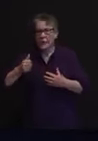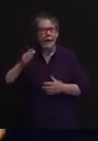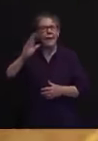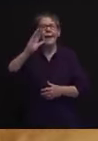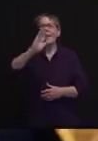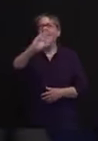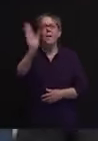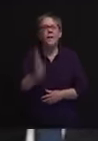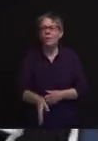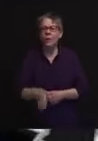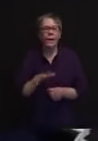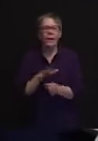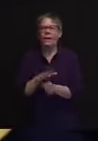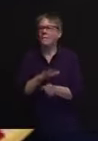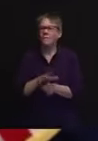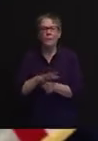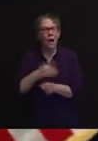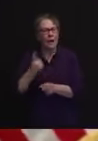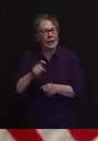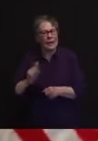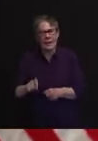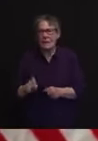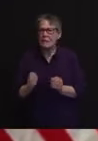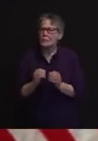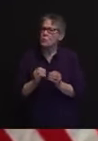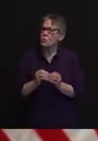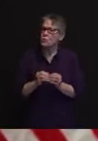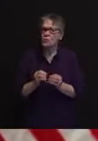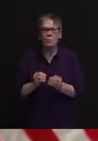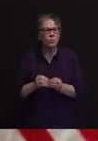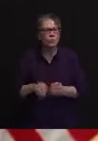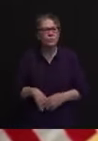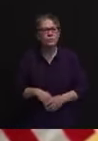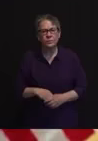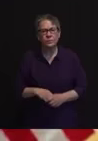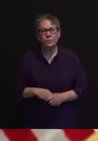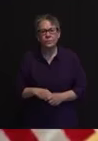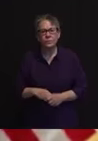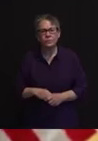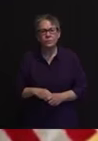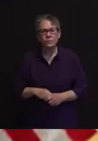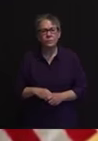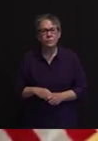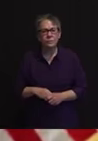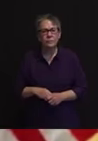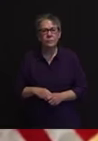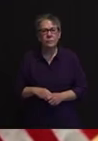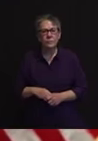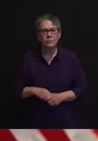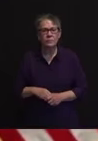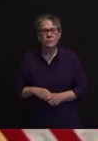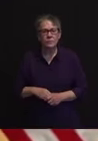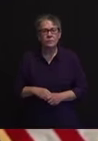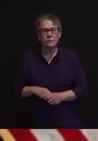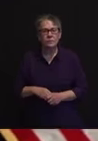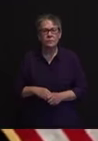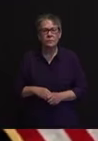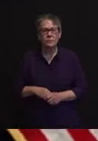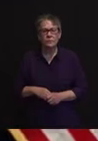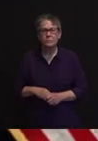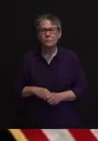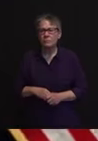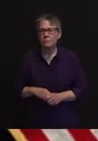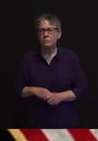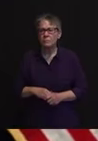something on the way back or no? Nikita, you want to come in here, row 2, and then I can barely see, and then Matt will come to you. All right. I just have 2